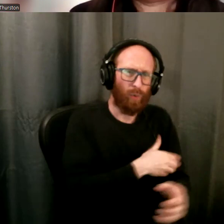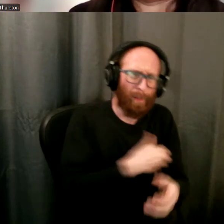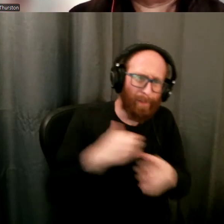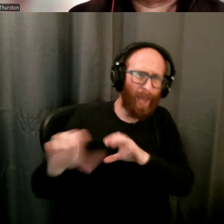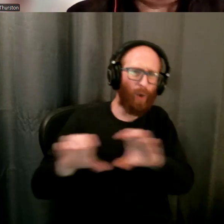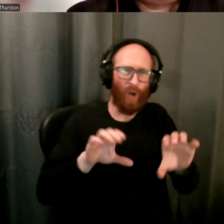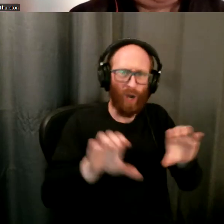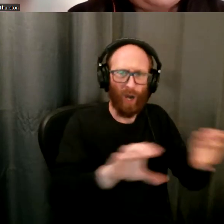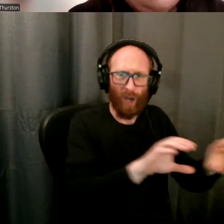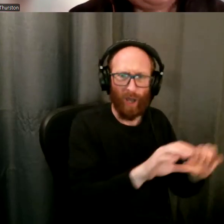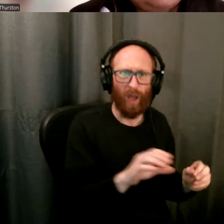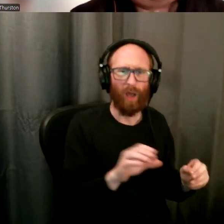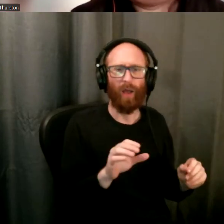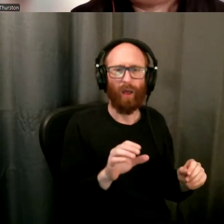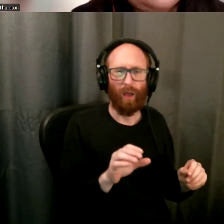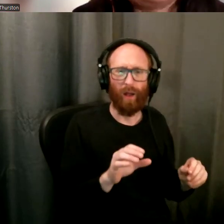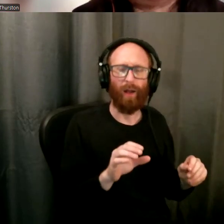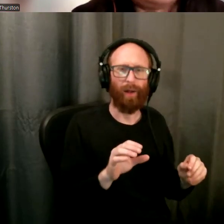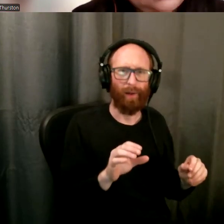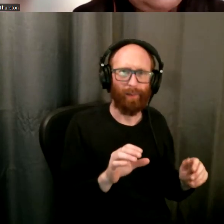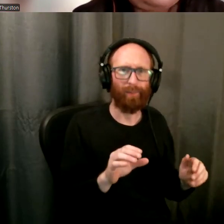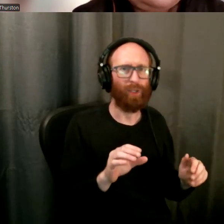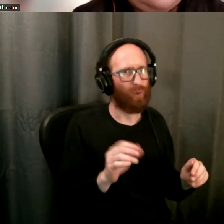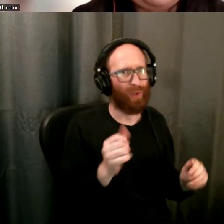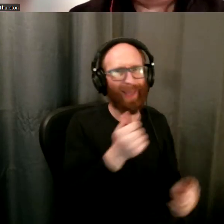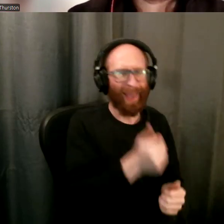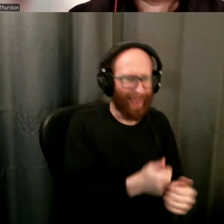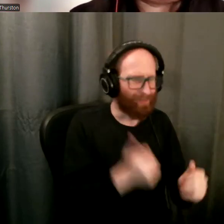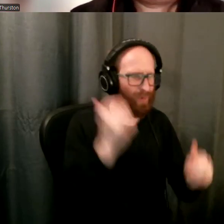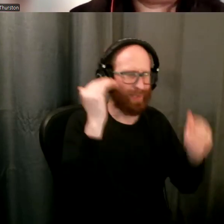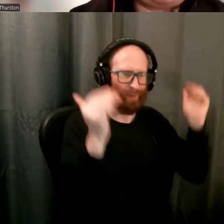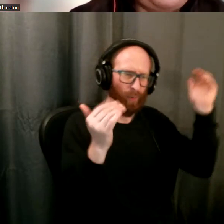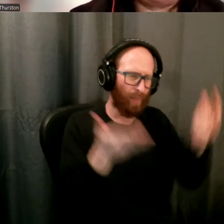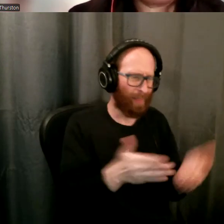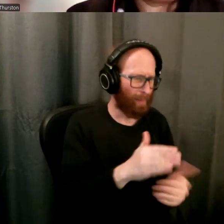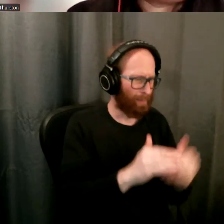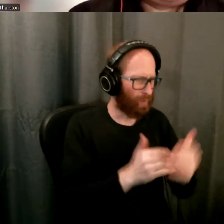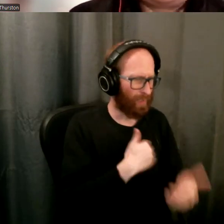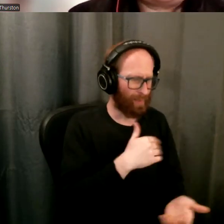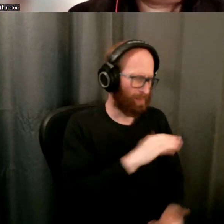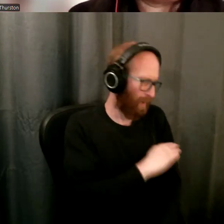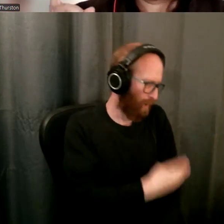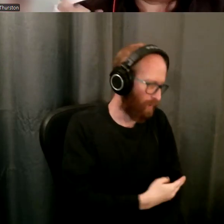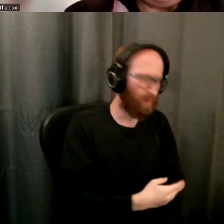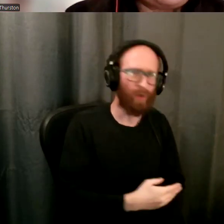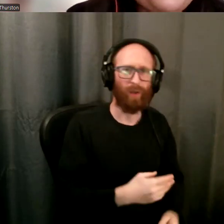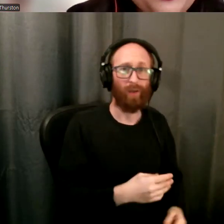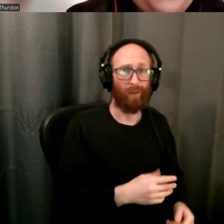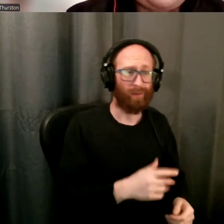listen afterwards. The power of every adult in the building. We're talking about lunch bus